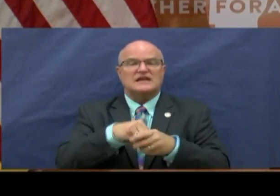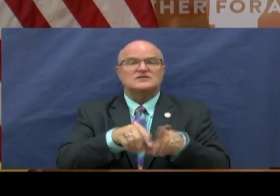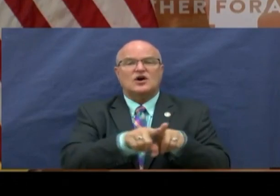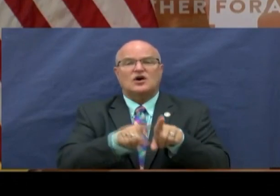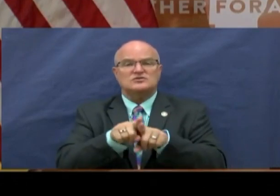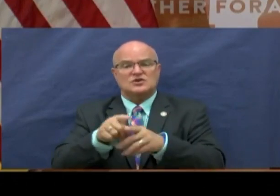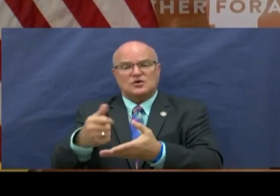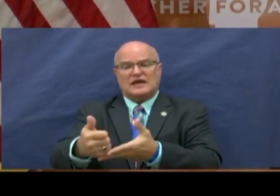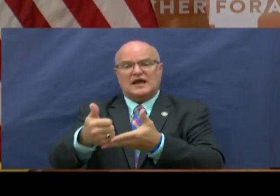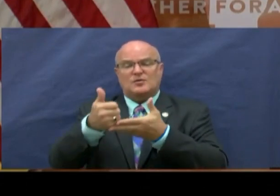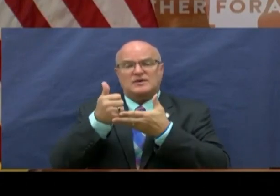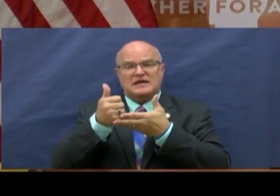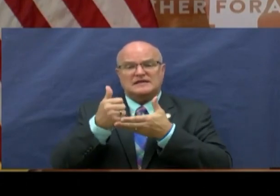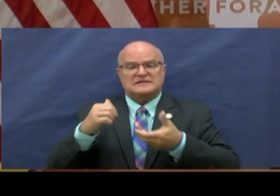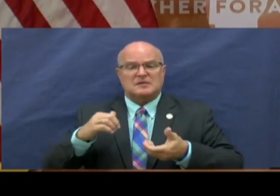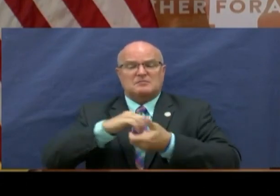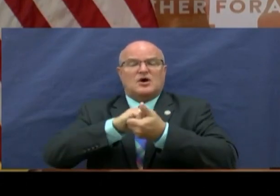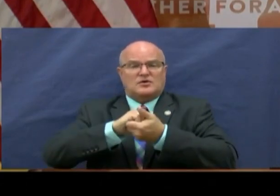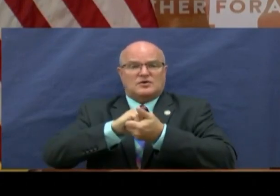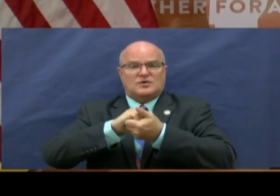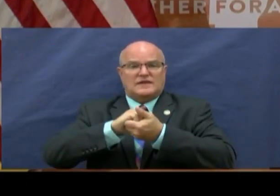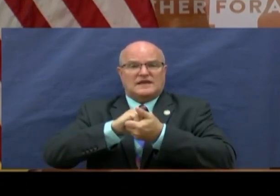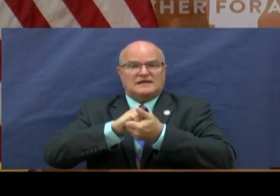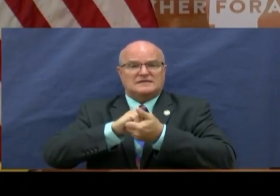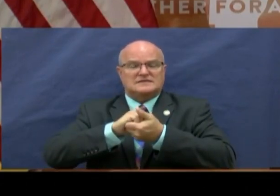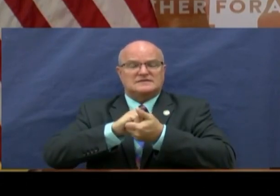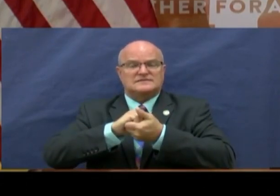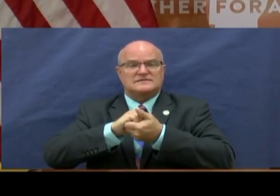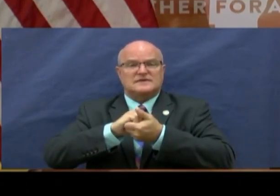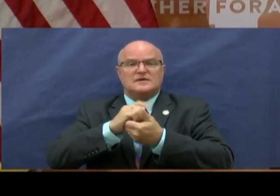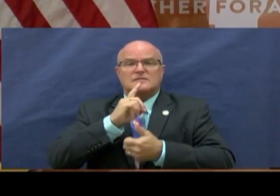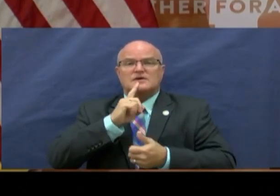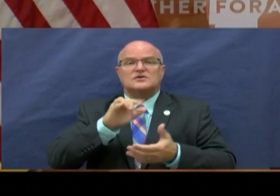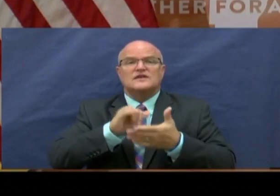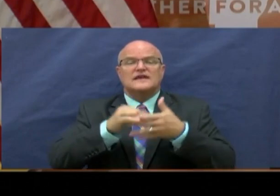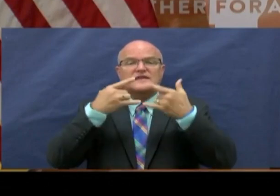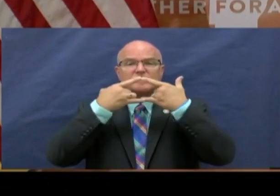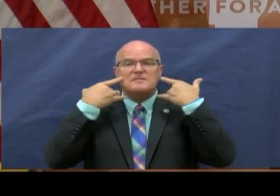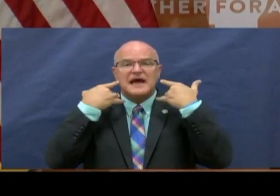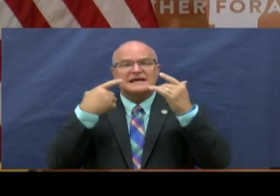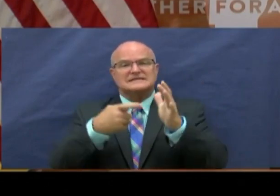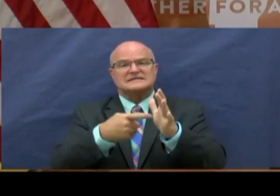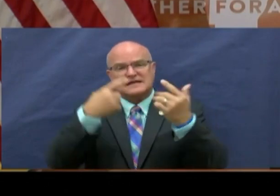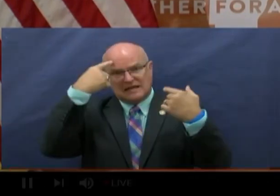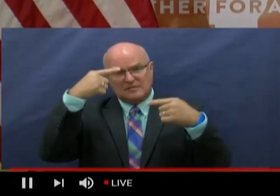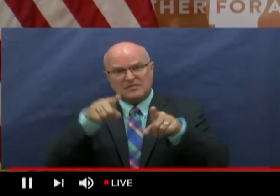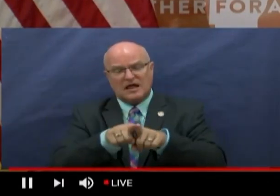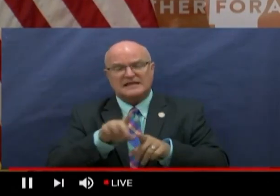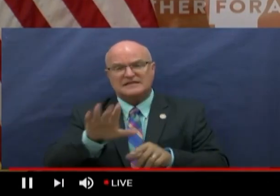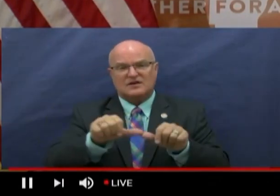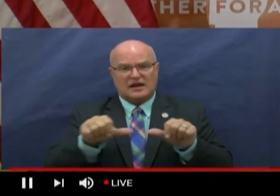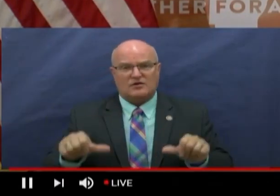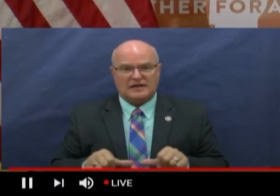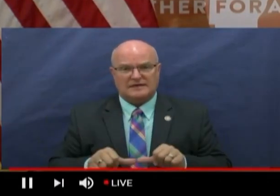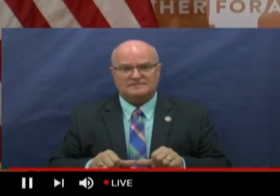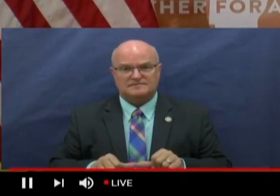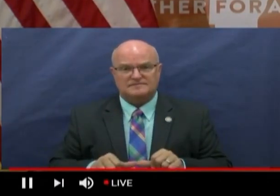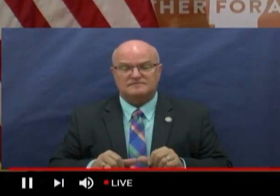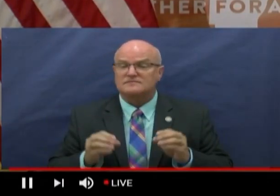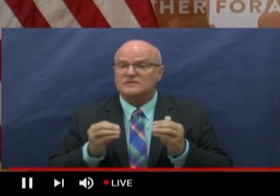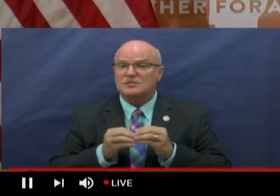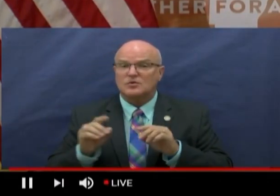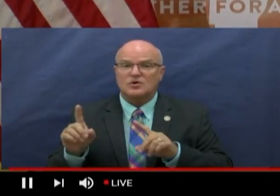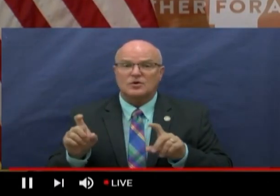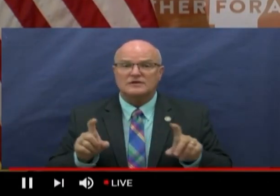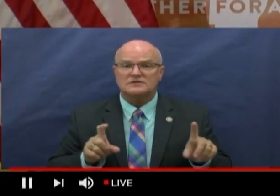in helping us and partnering with us to make sure there's mass compliance in their area. Any other